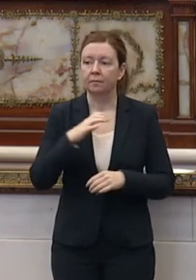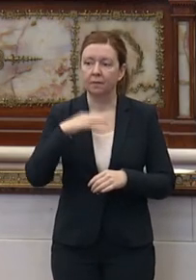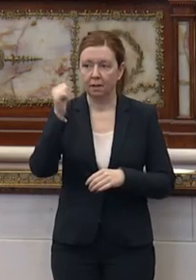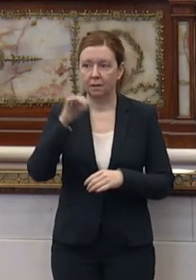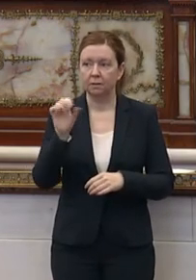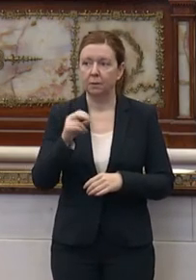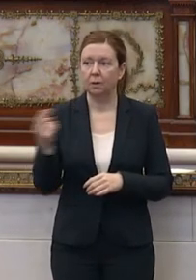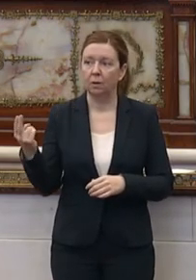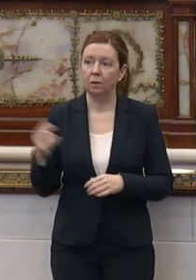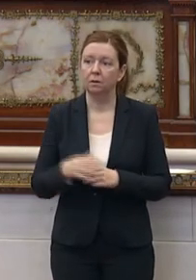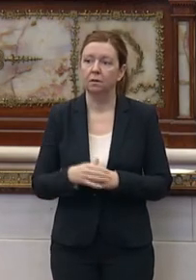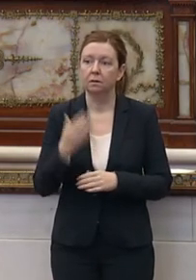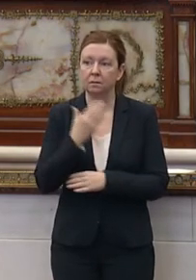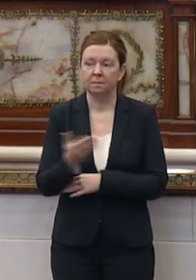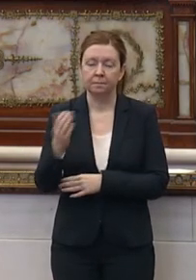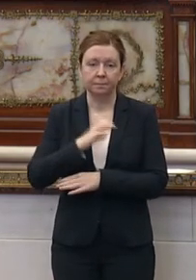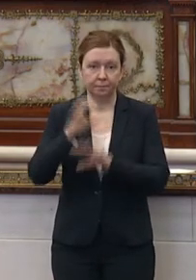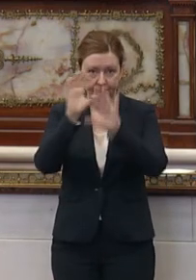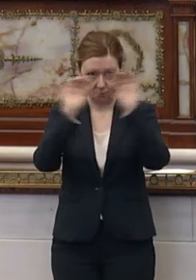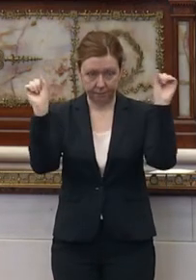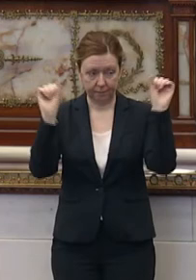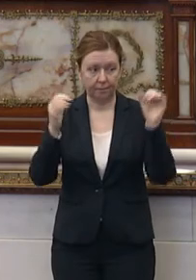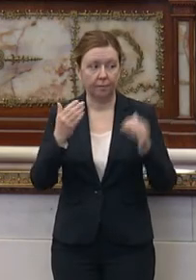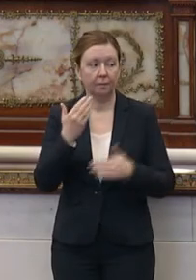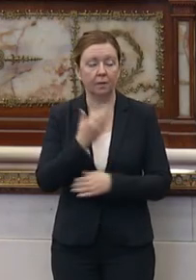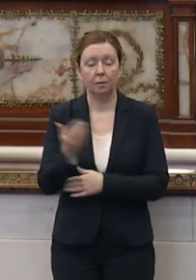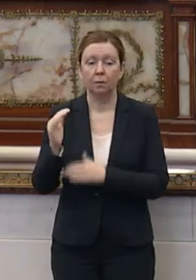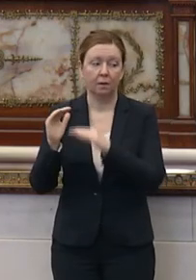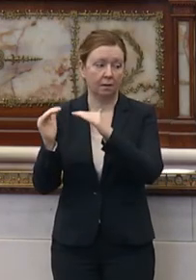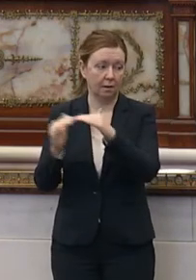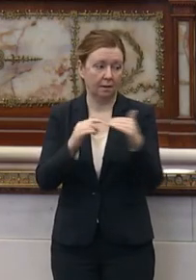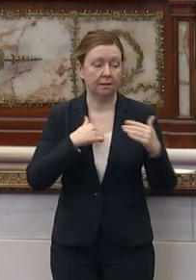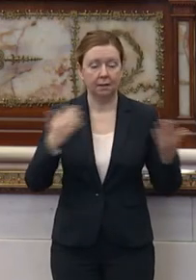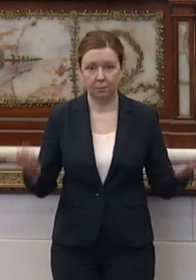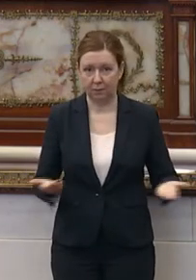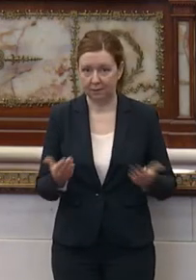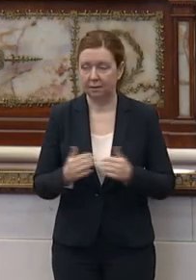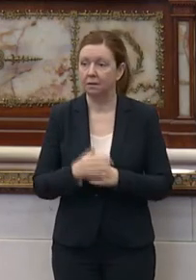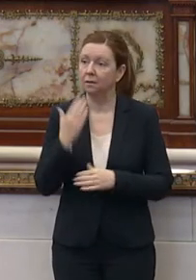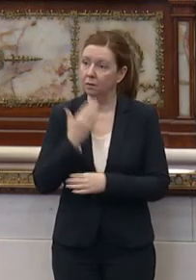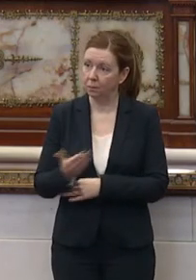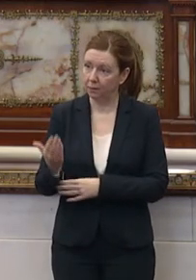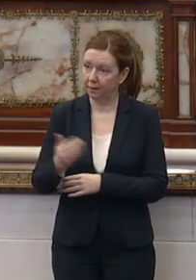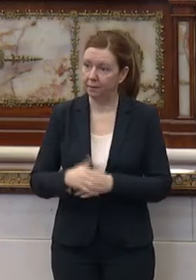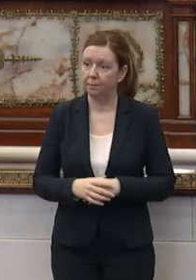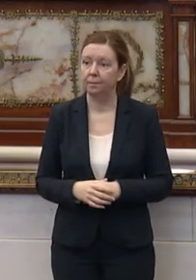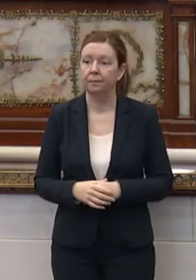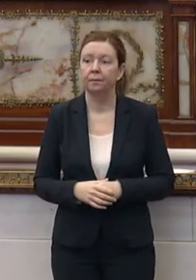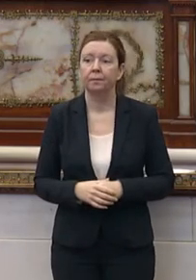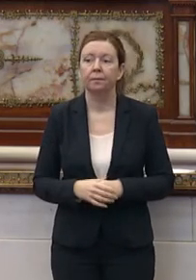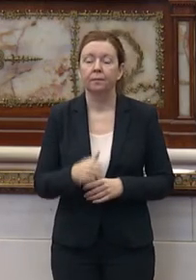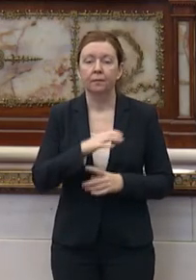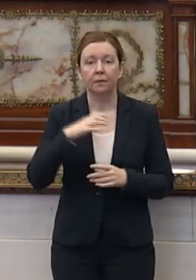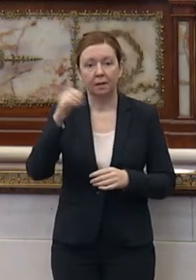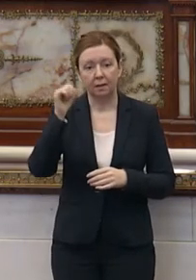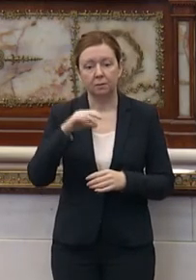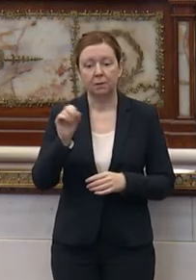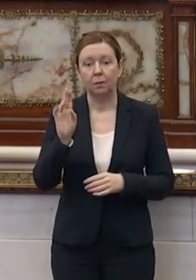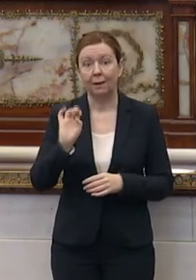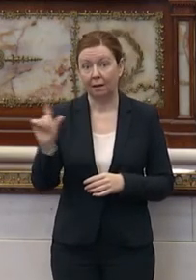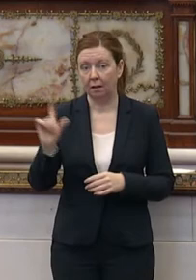O. Good morning, Council President. Good morning, colleagues. I'm present. Good morning. Councilman